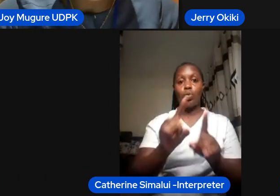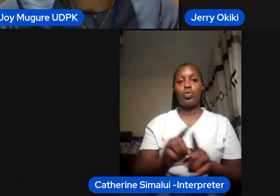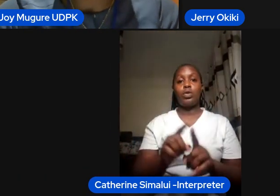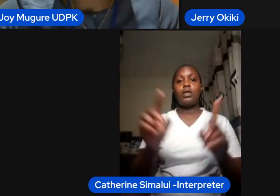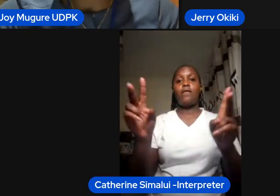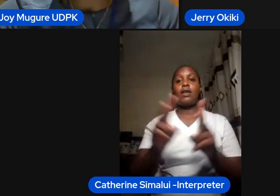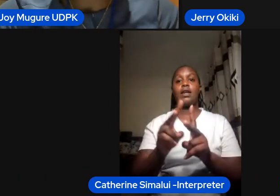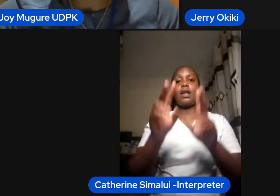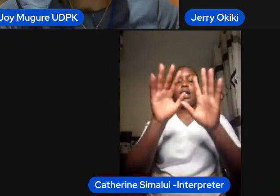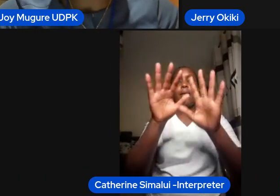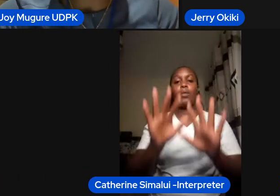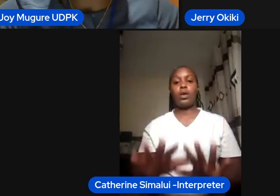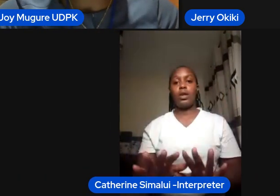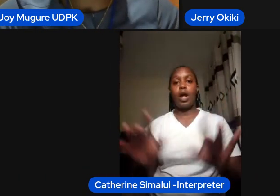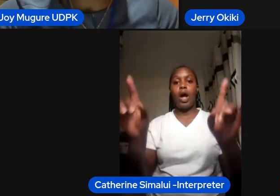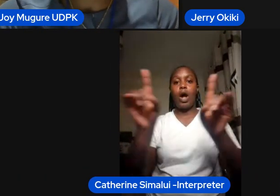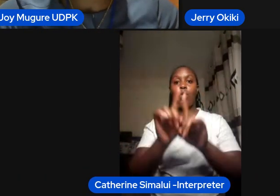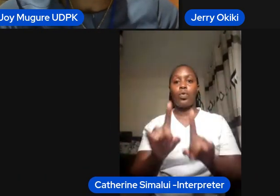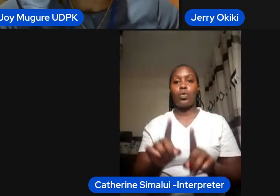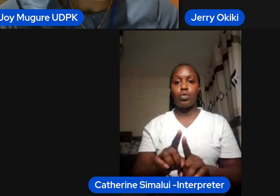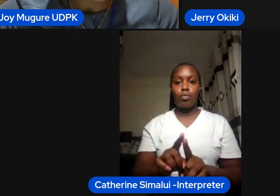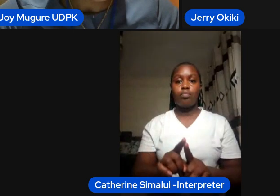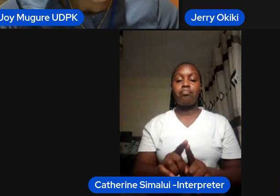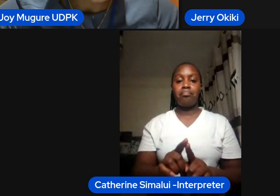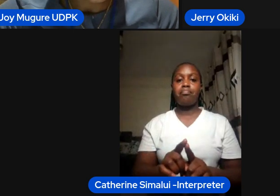also committing to